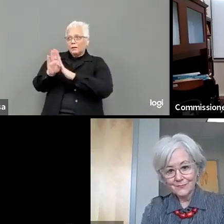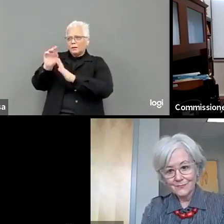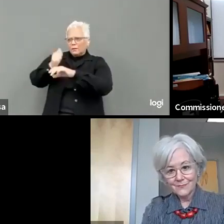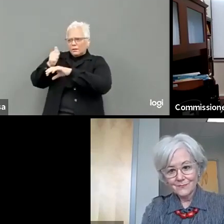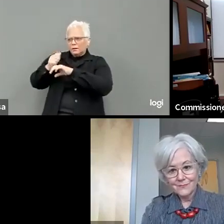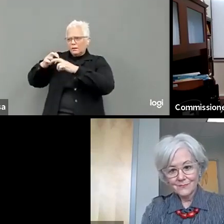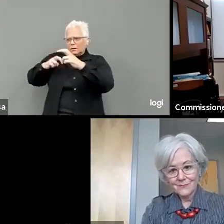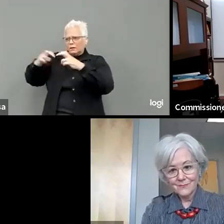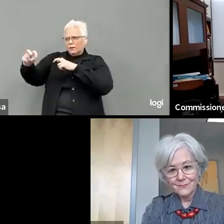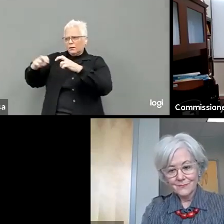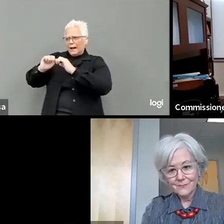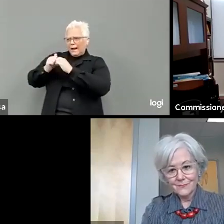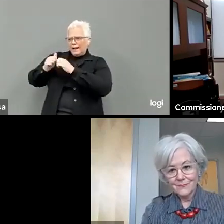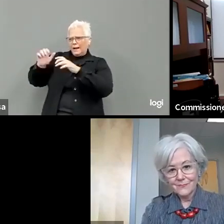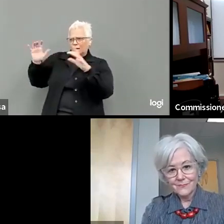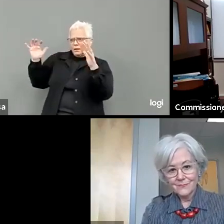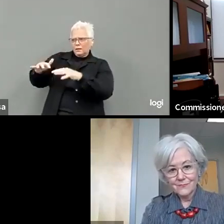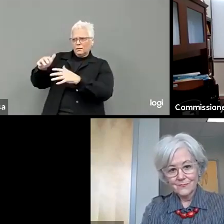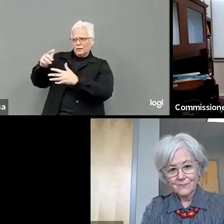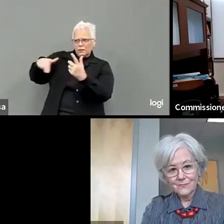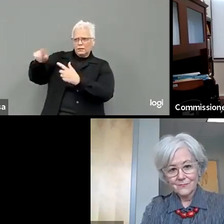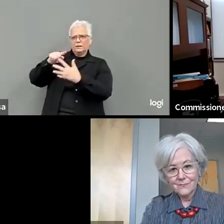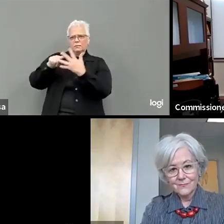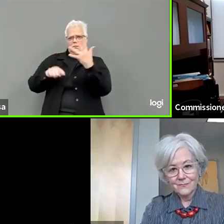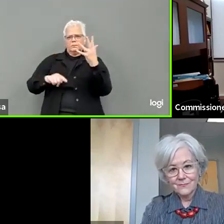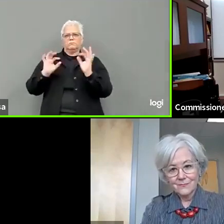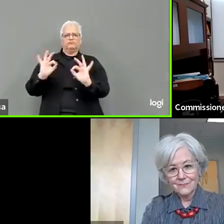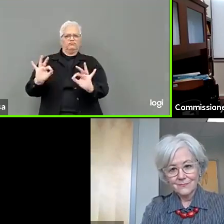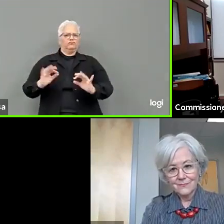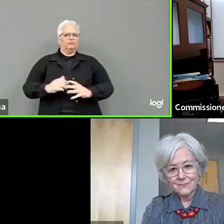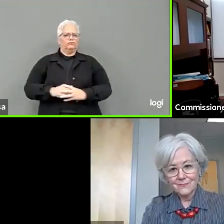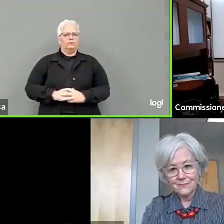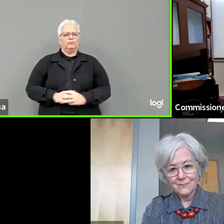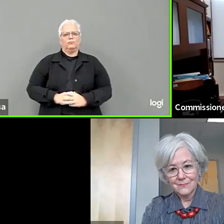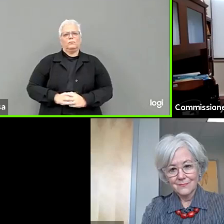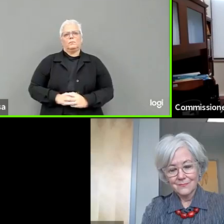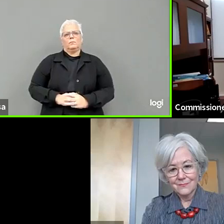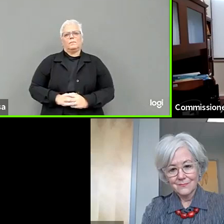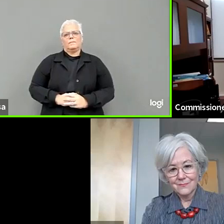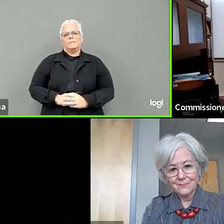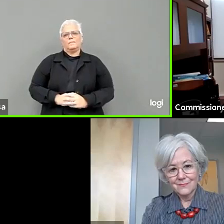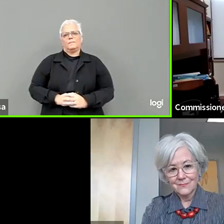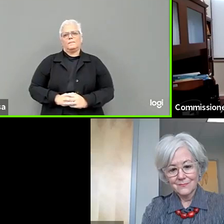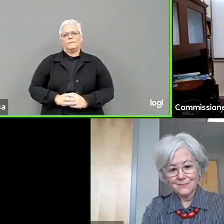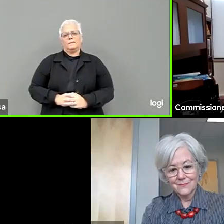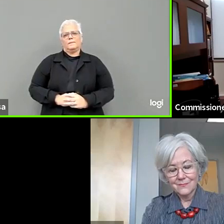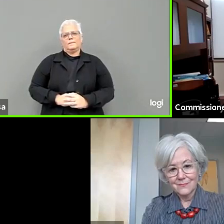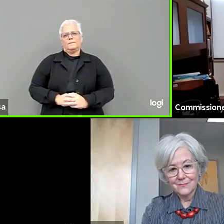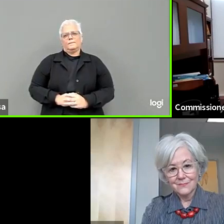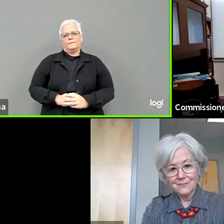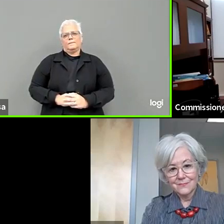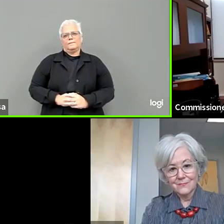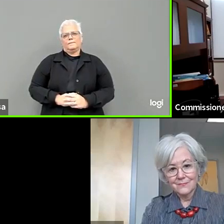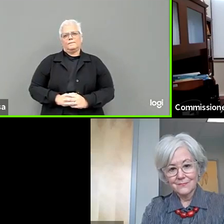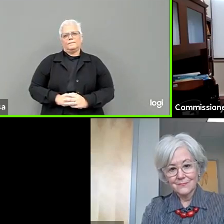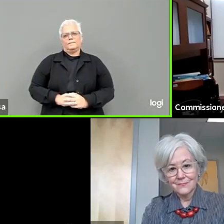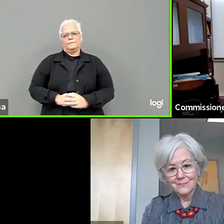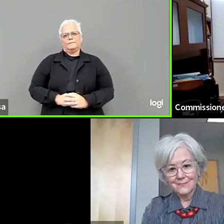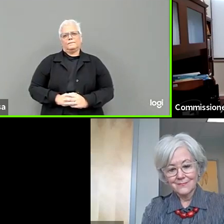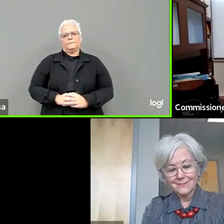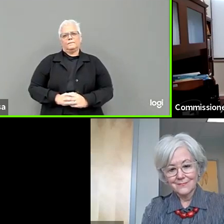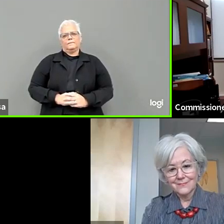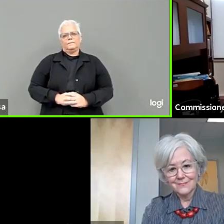so we continue to support that. Thank you, Dr. Dart. Last question is from KTUL for Dr.